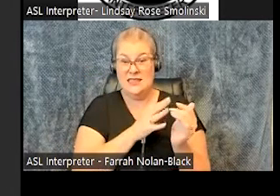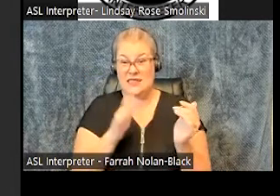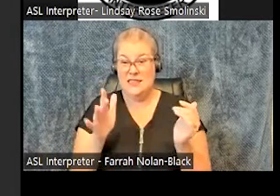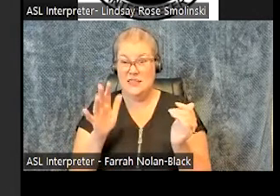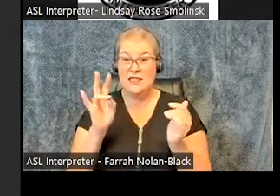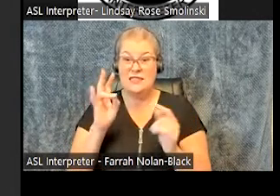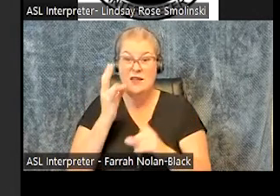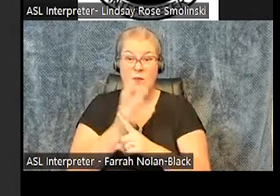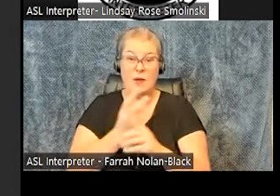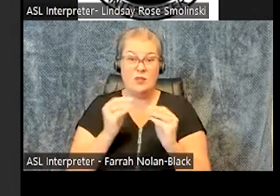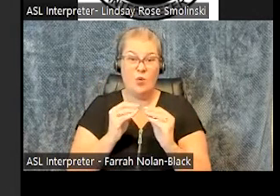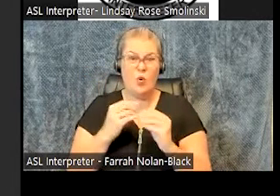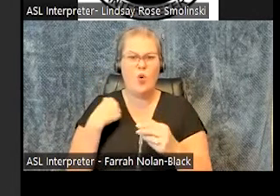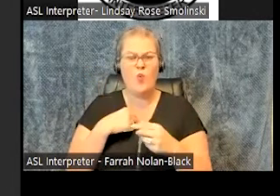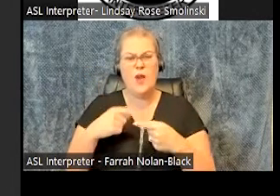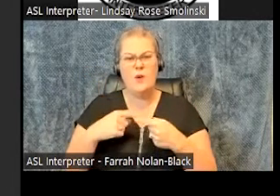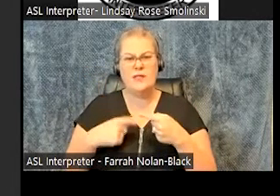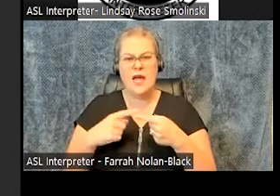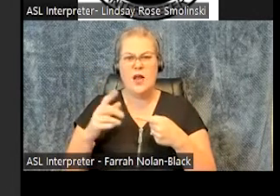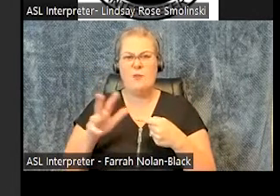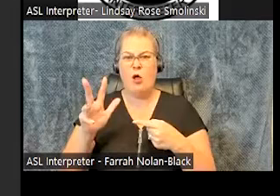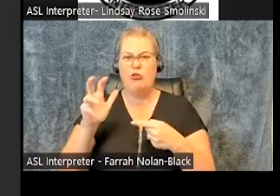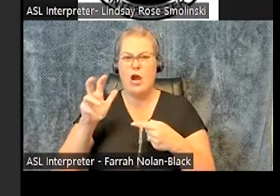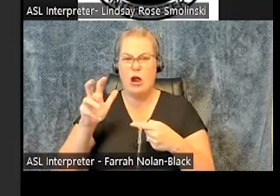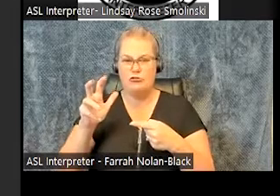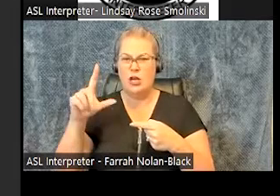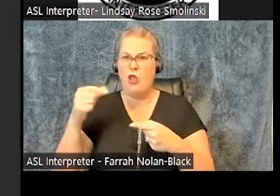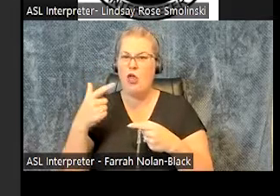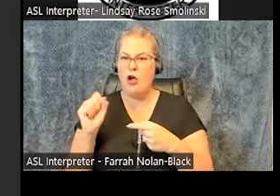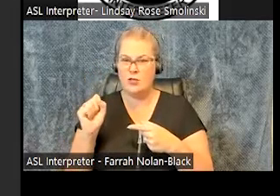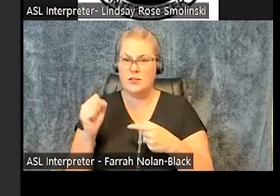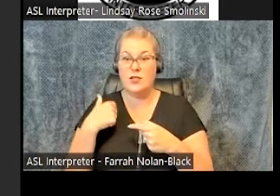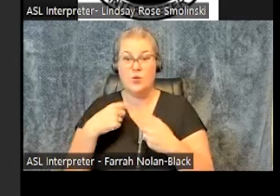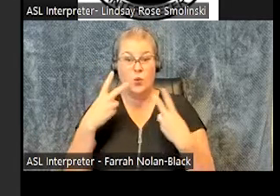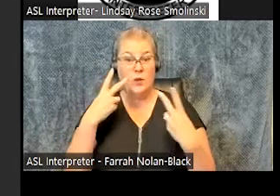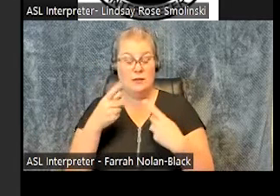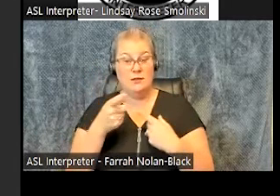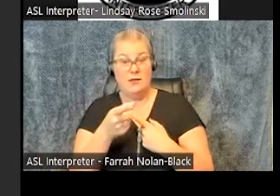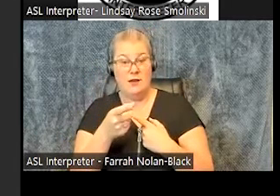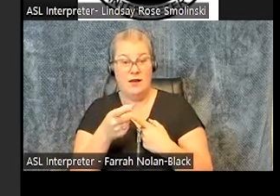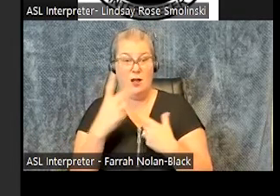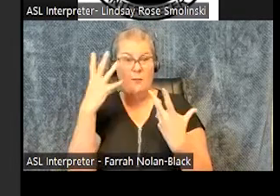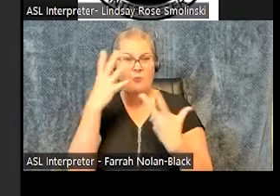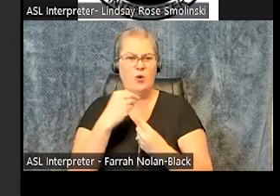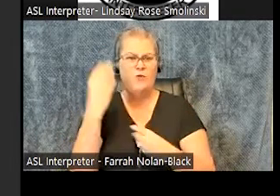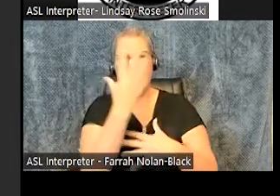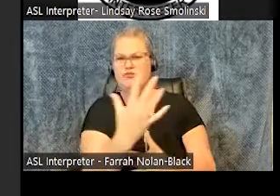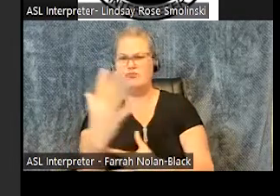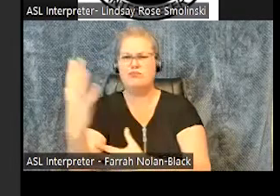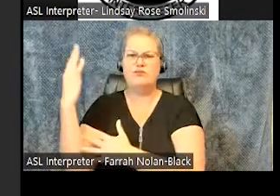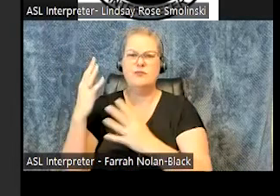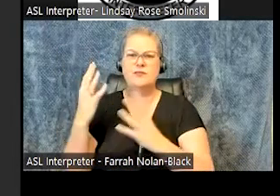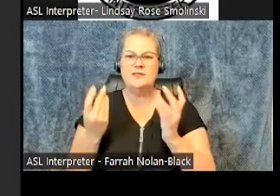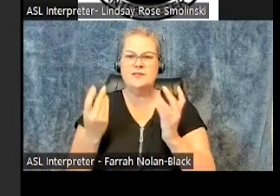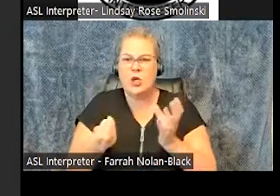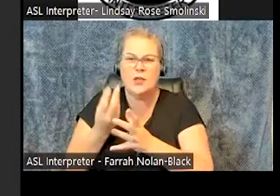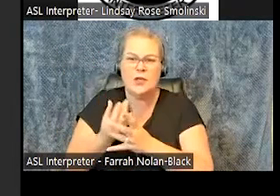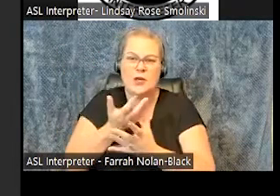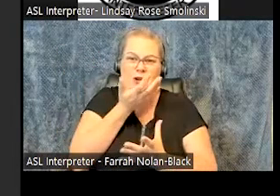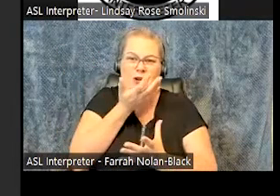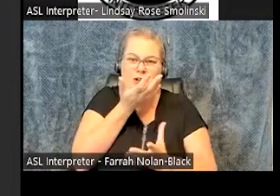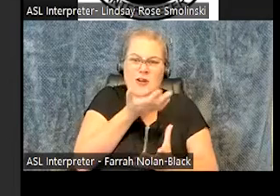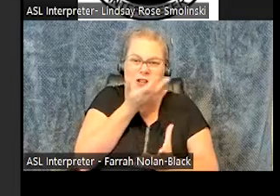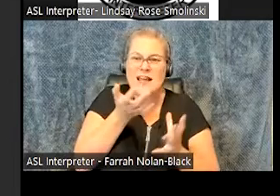months, we recycled about 300 logs. And you can also see the beautiful wildflower bloom and the rolling green hills.